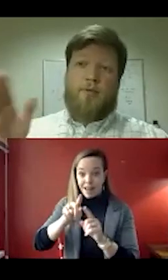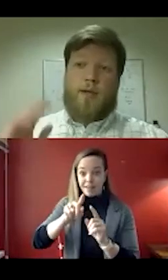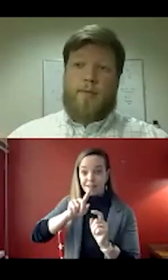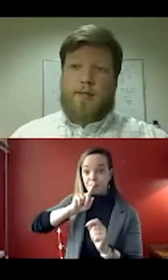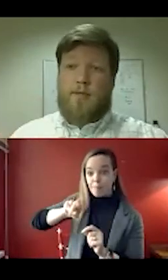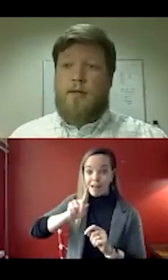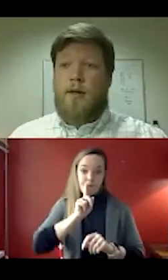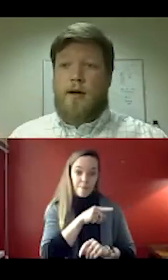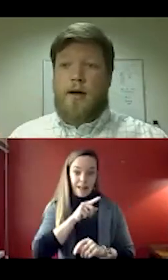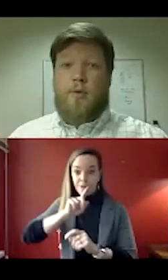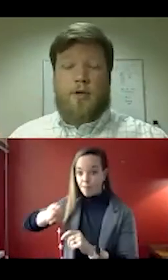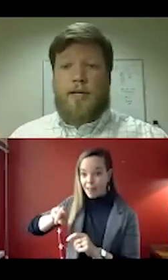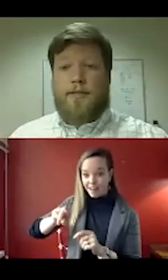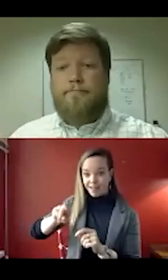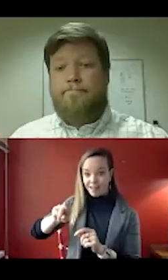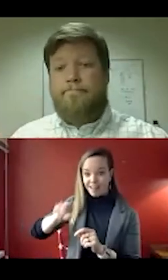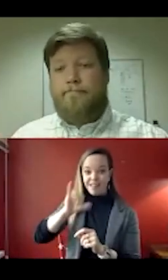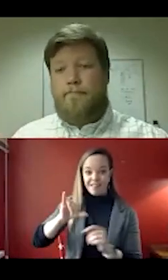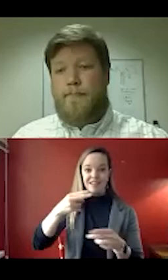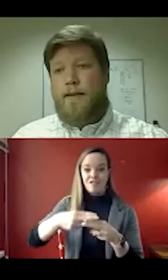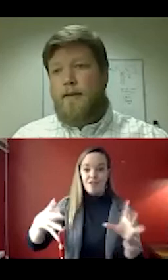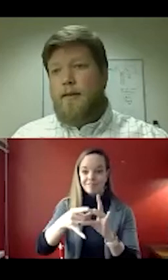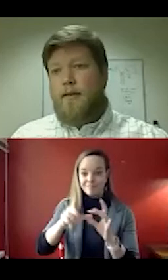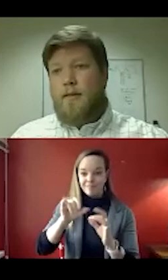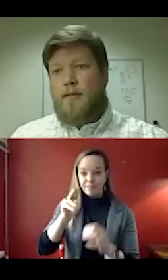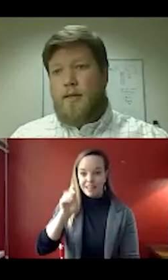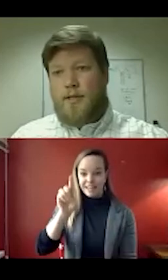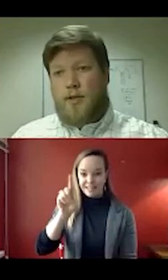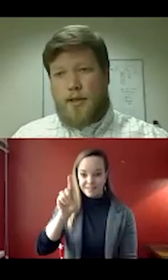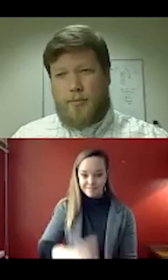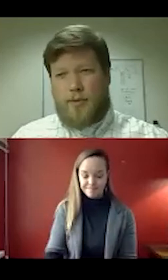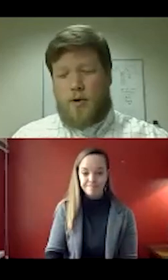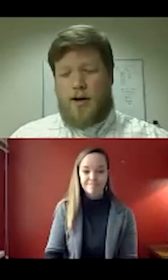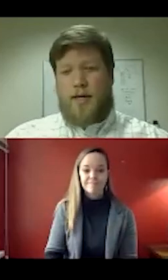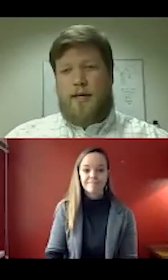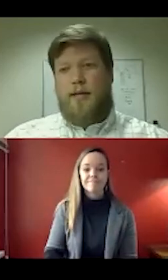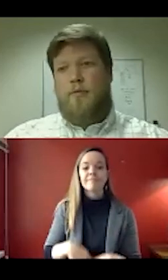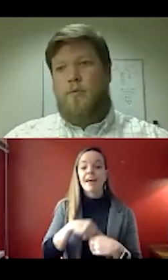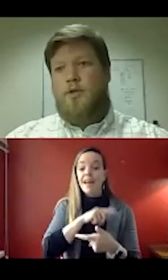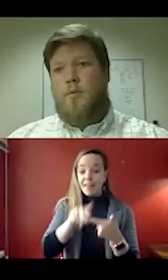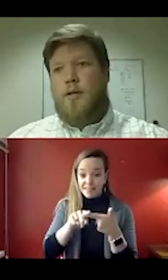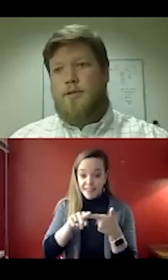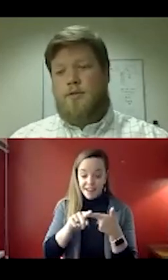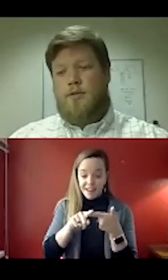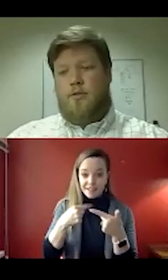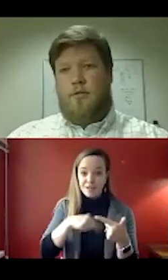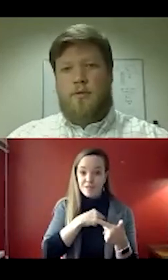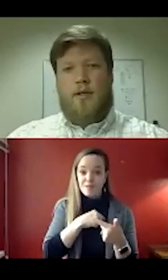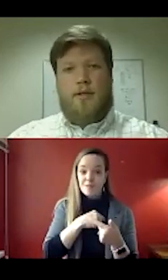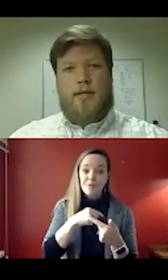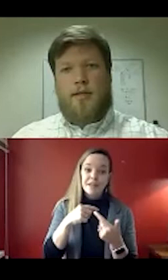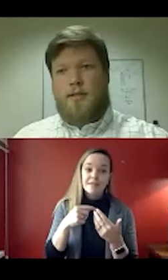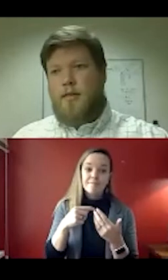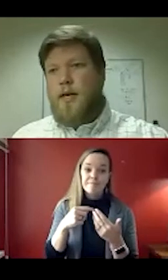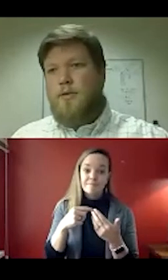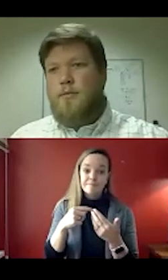you reply back to me, we call them linked. Then we did something a little bit more complicated, which was to